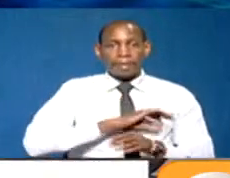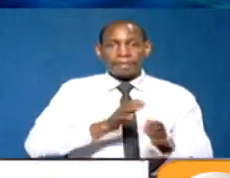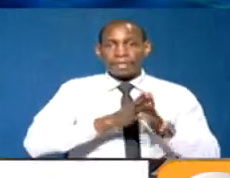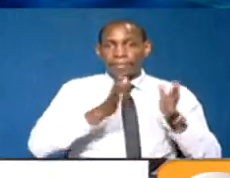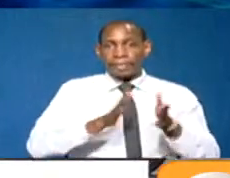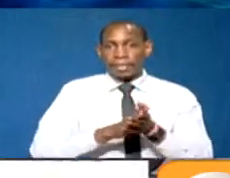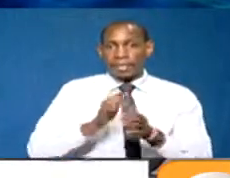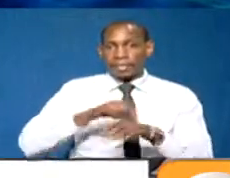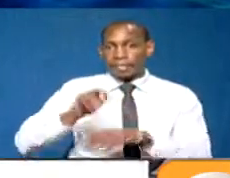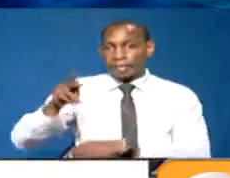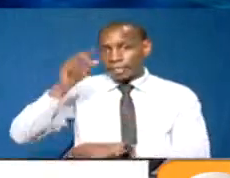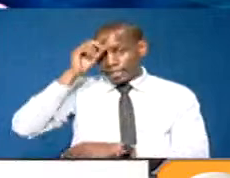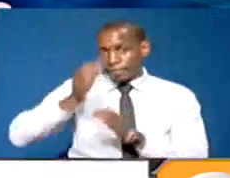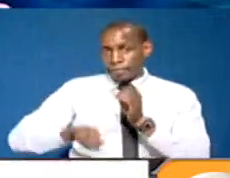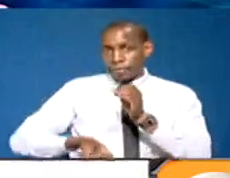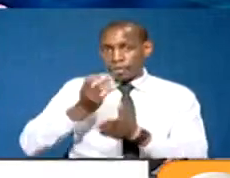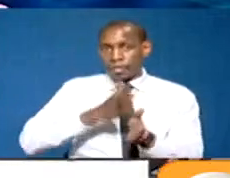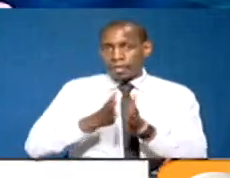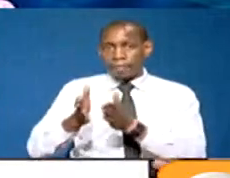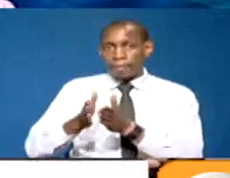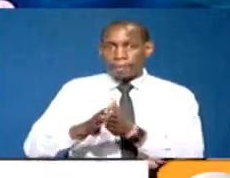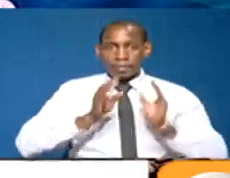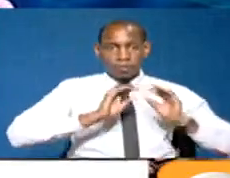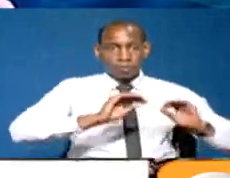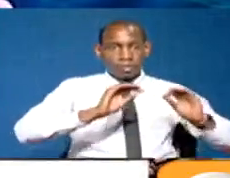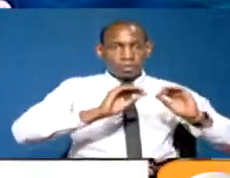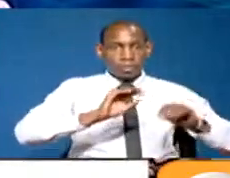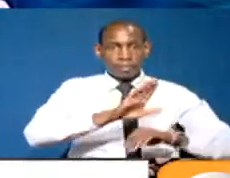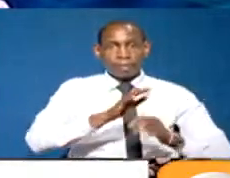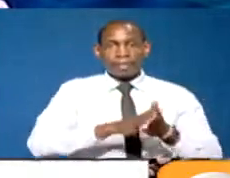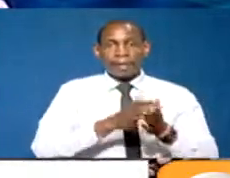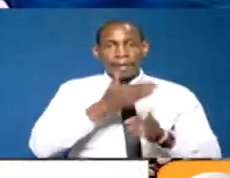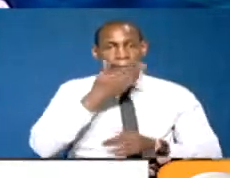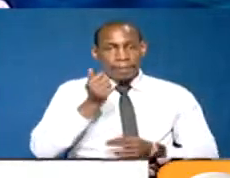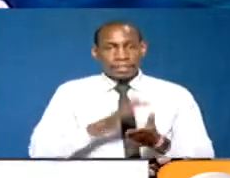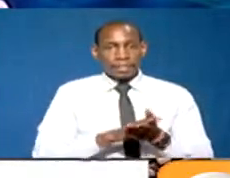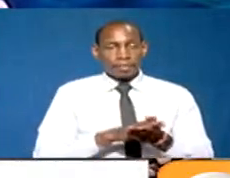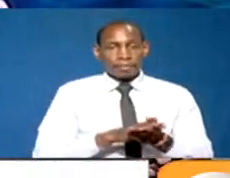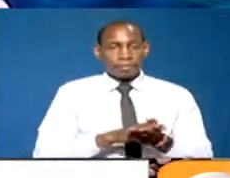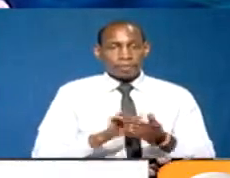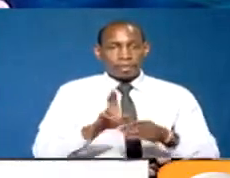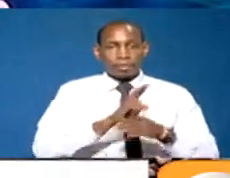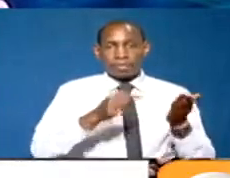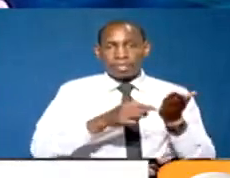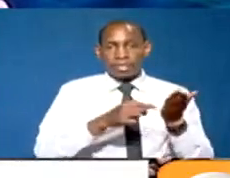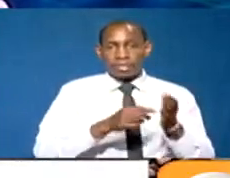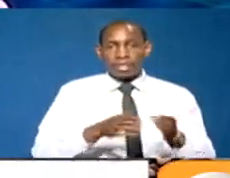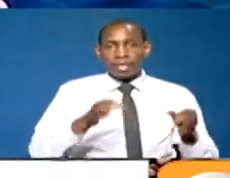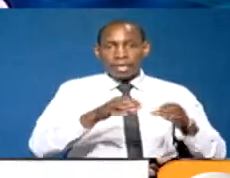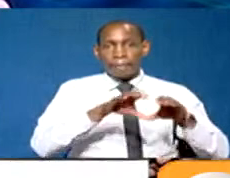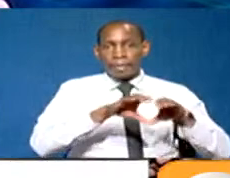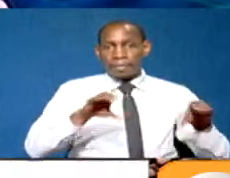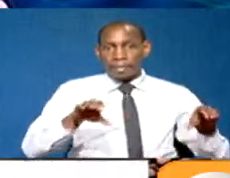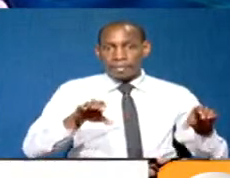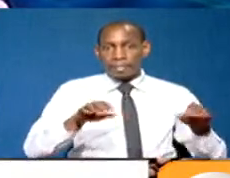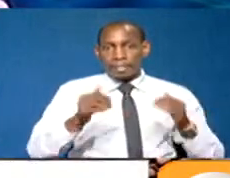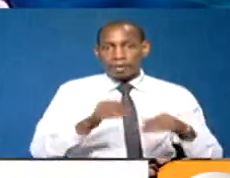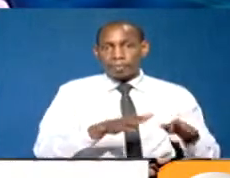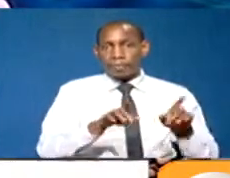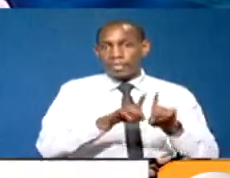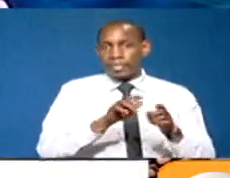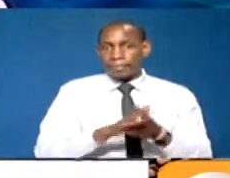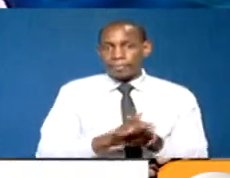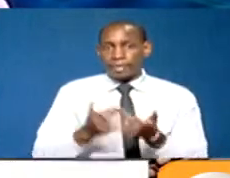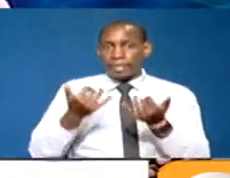beneficiaries after the Kenyan government rolled out plans to sensitize them on the need to digitize to conquer new markets and opportunities as